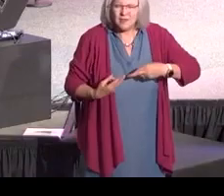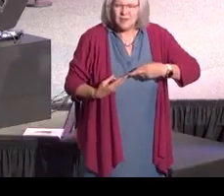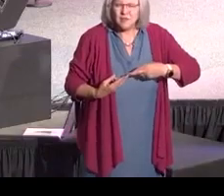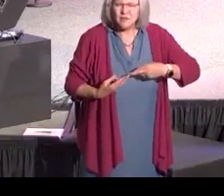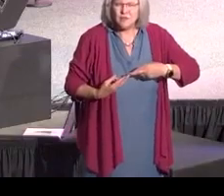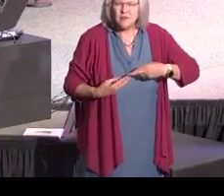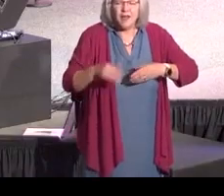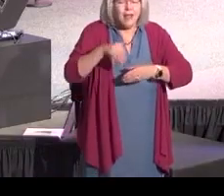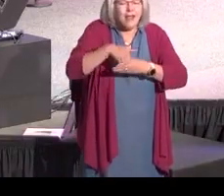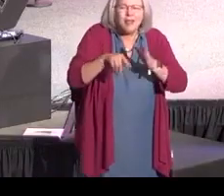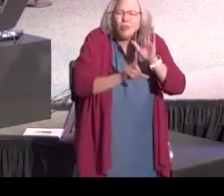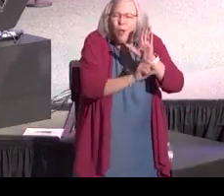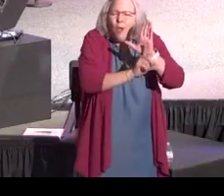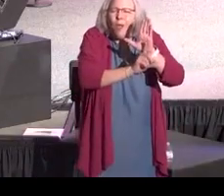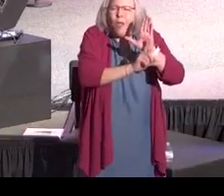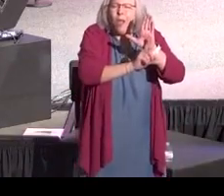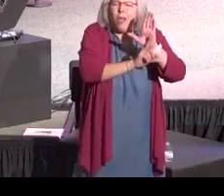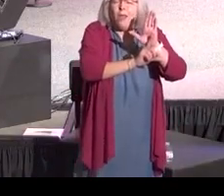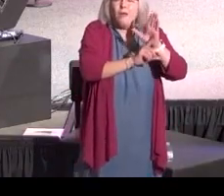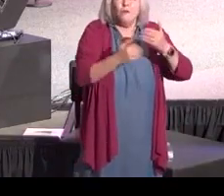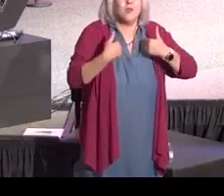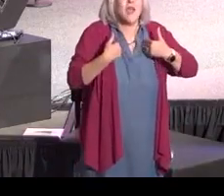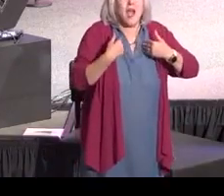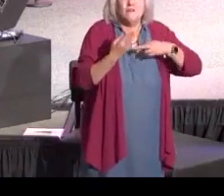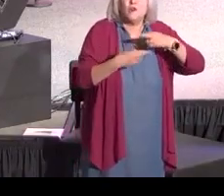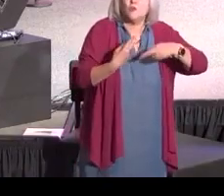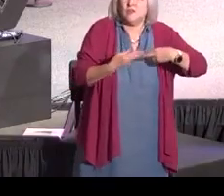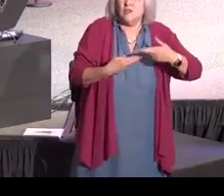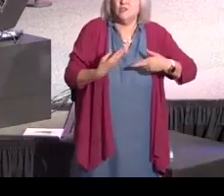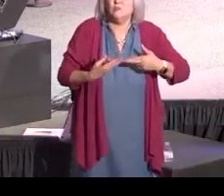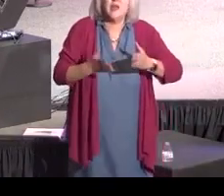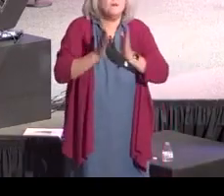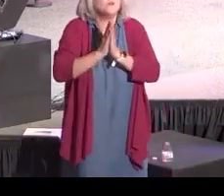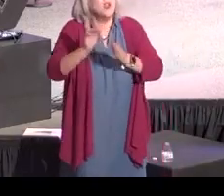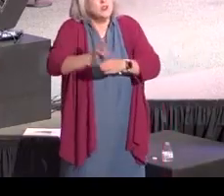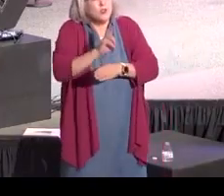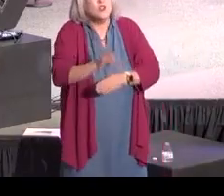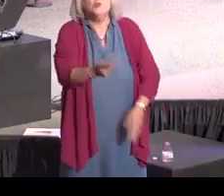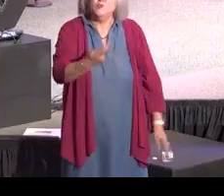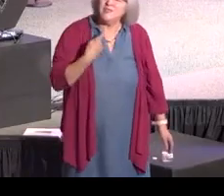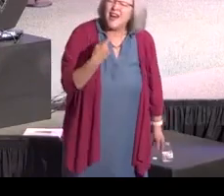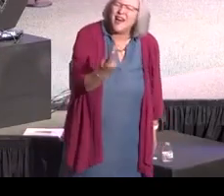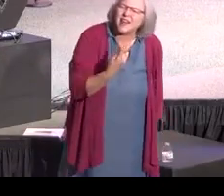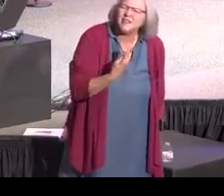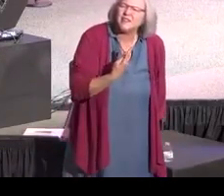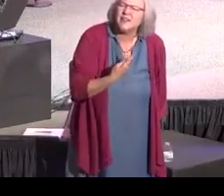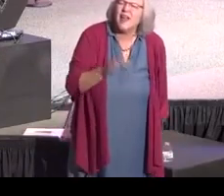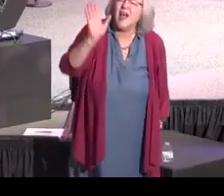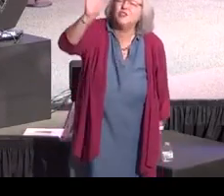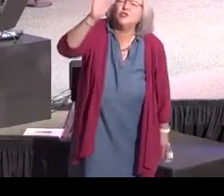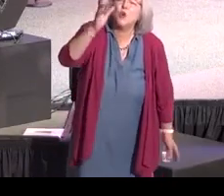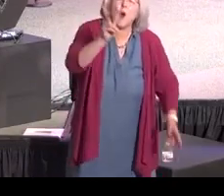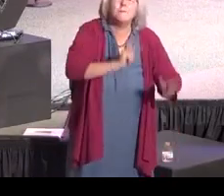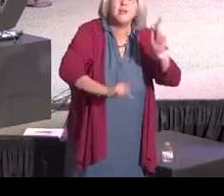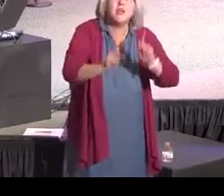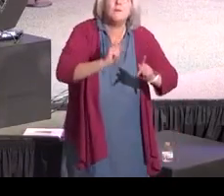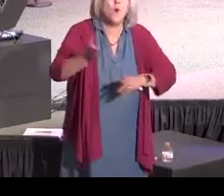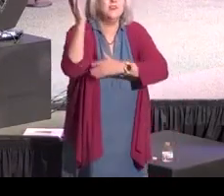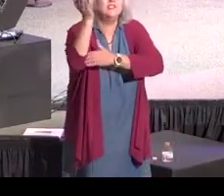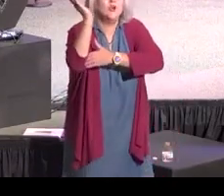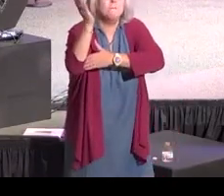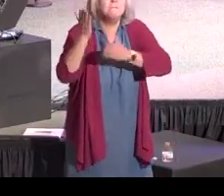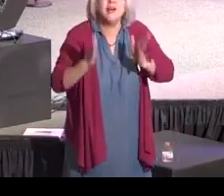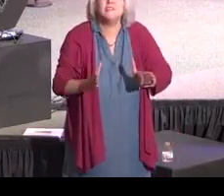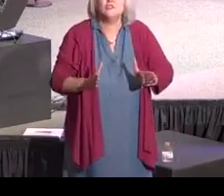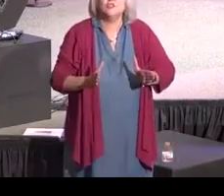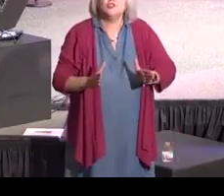in-law that we have in our relationships. And I pray that you would use us as your people, as your messengers, as